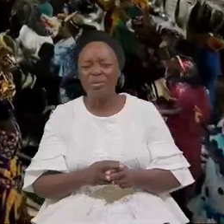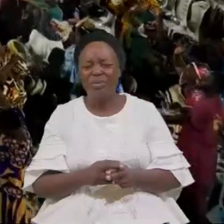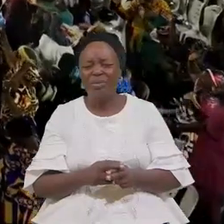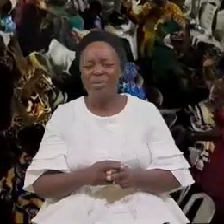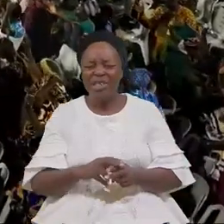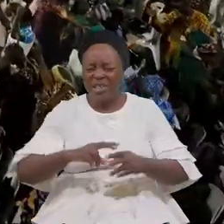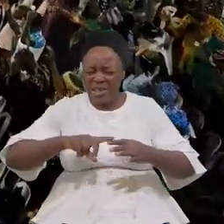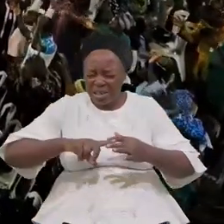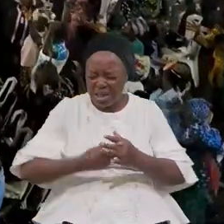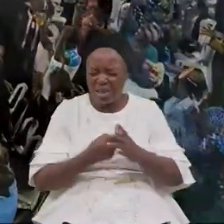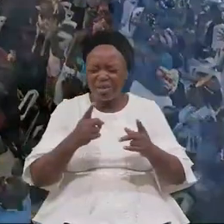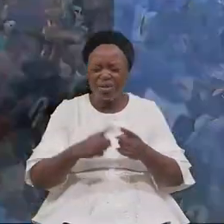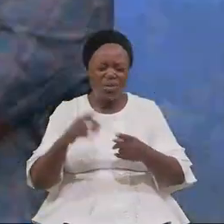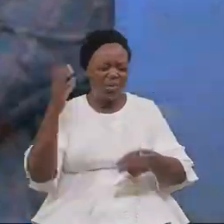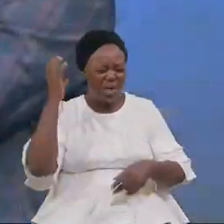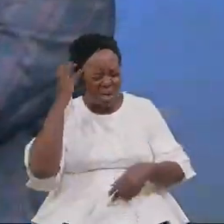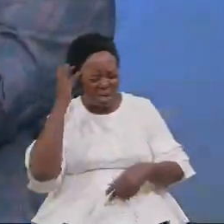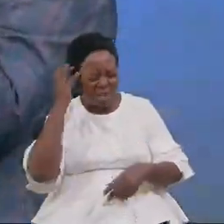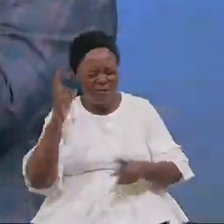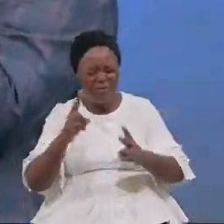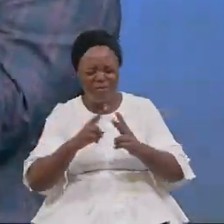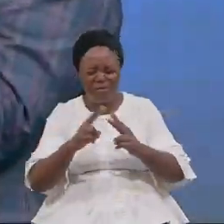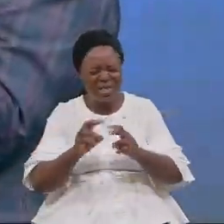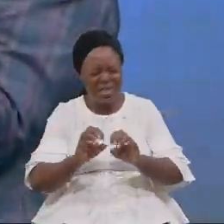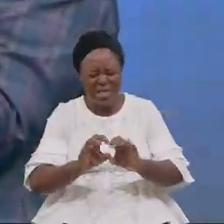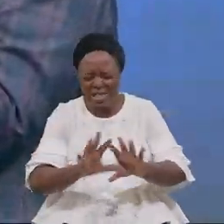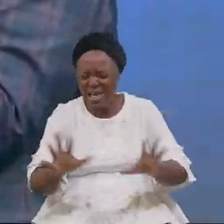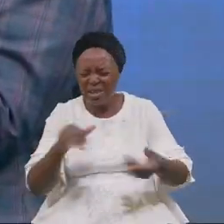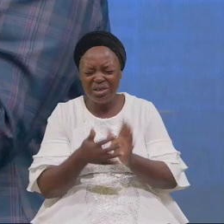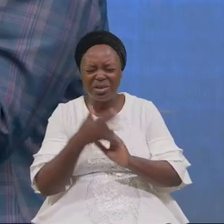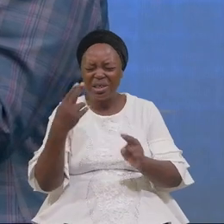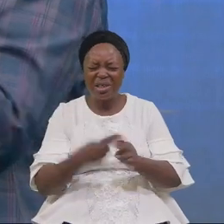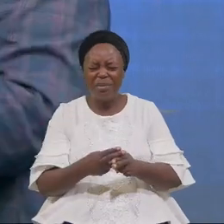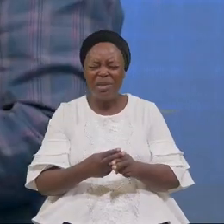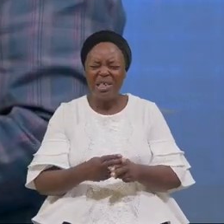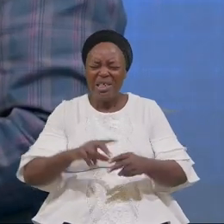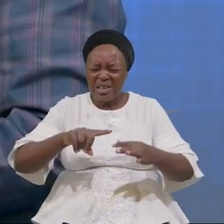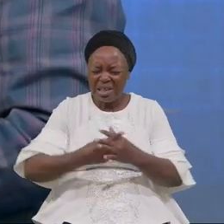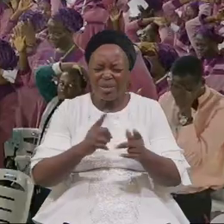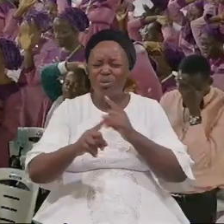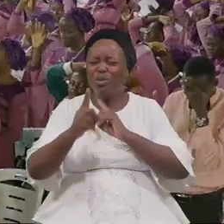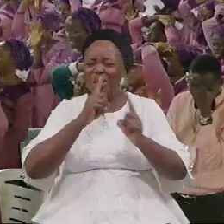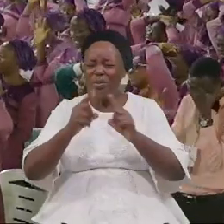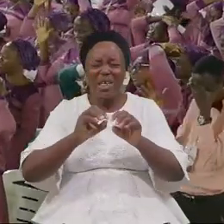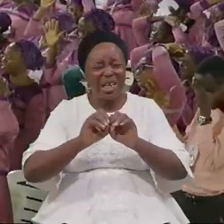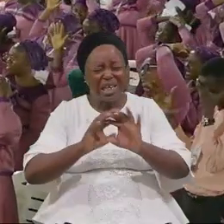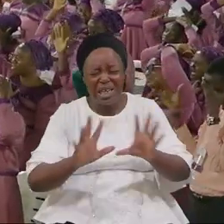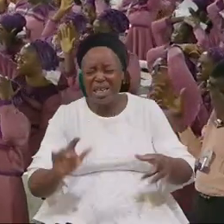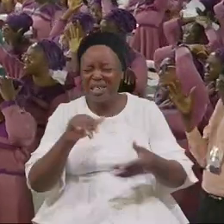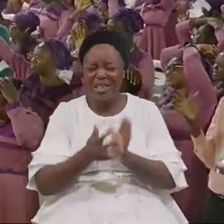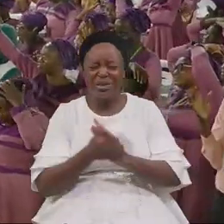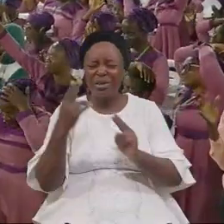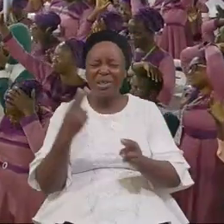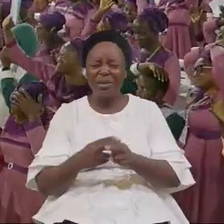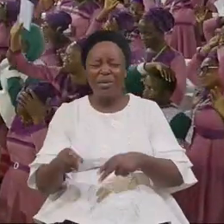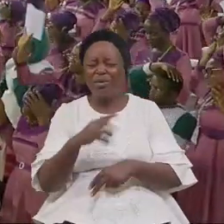Begin to hear very well. Begin to speak out clearly. Those who are